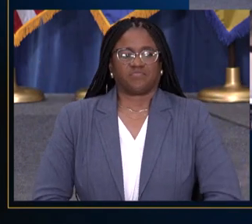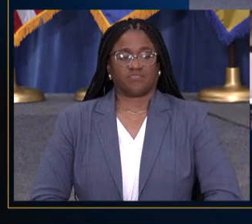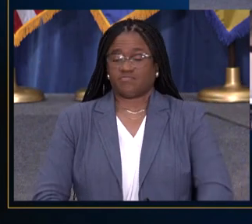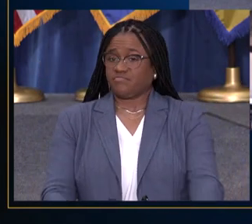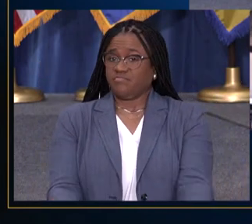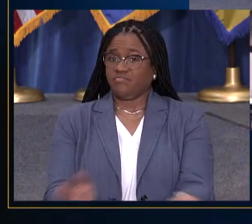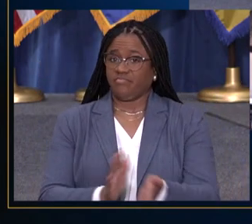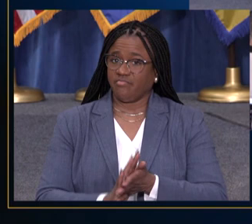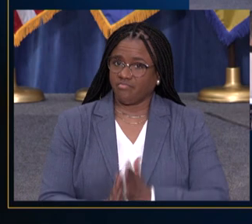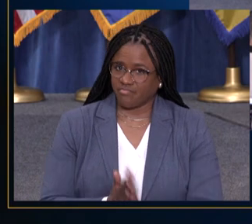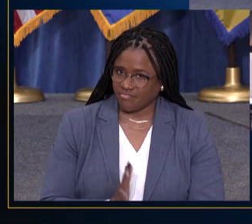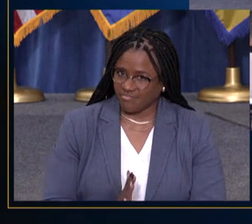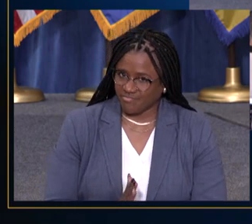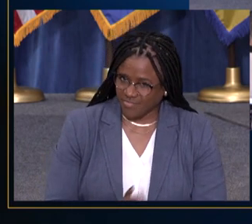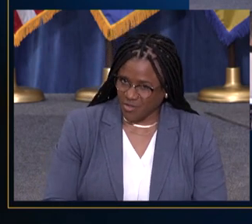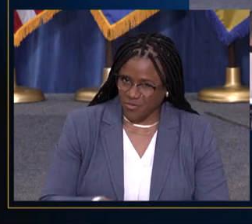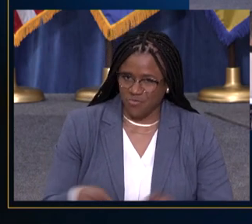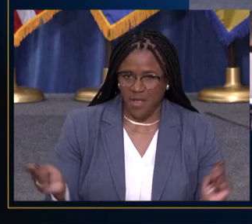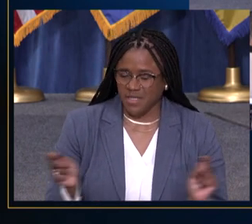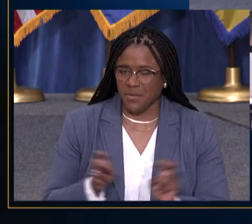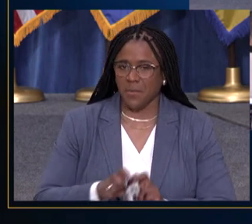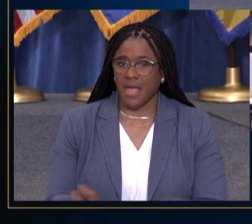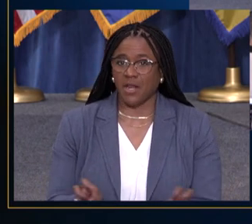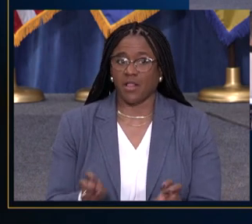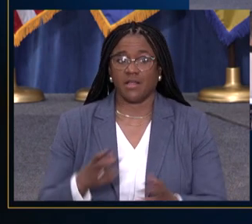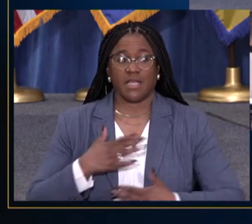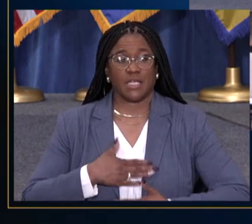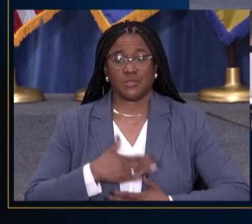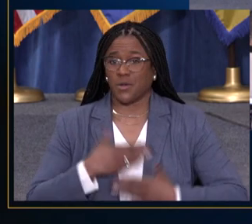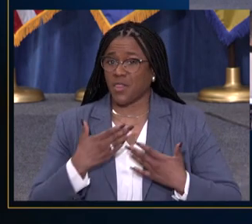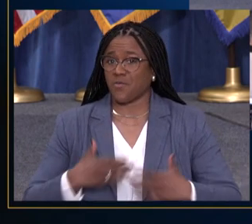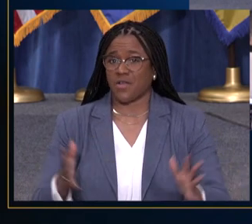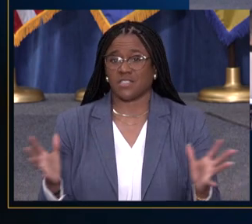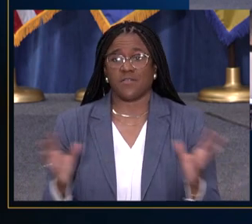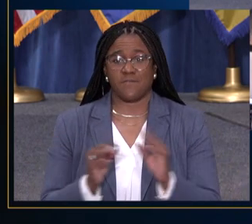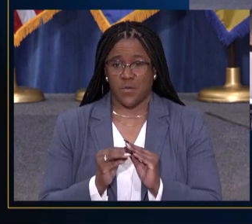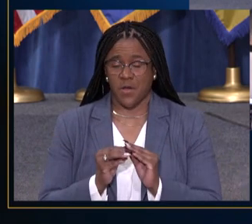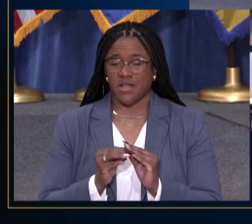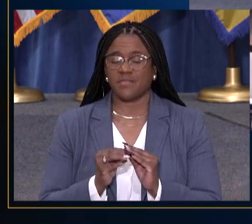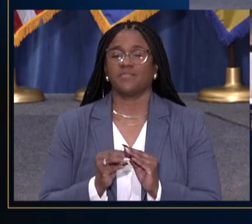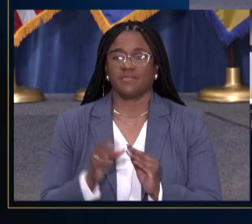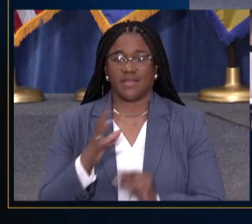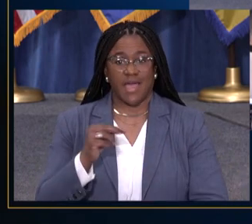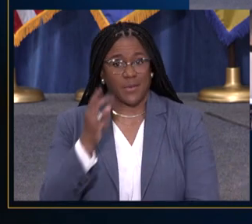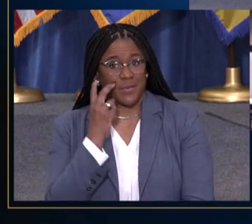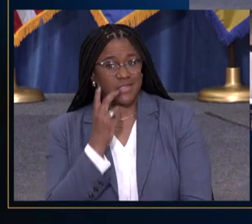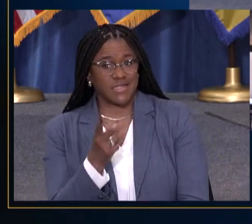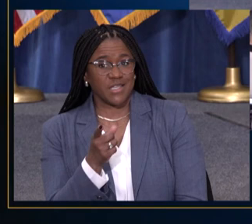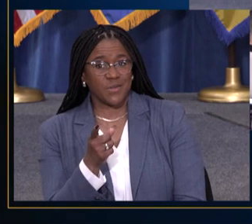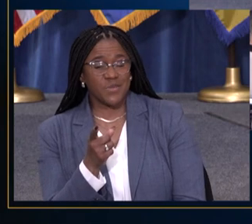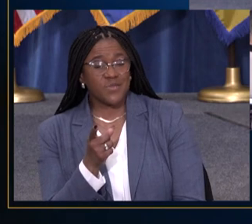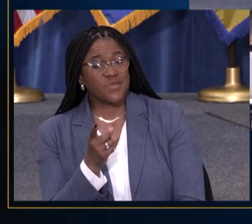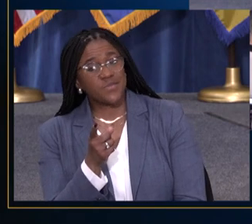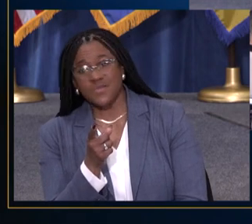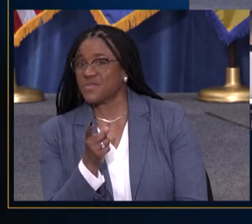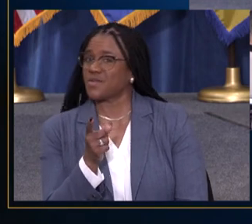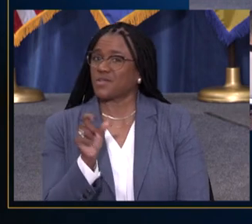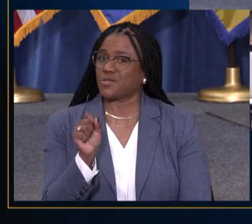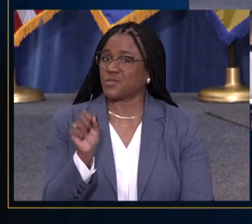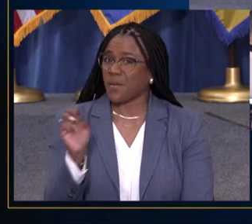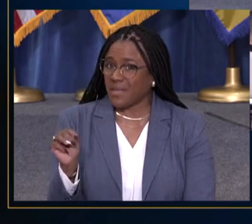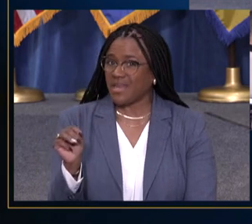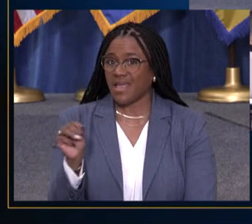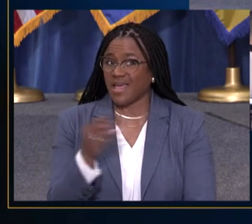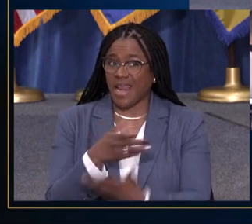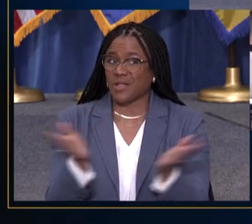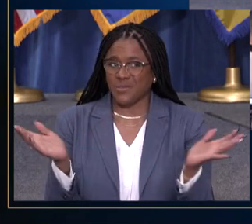That concludes our panel. Enjoy the rest of the forum, and we'll see you on social media and